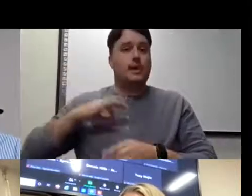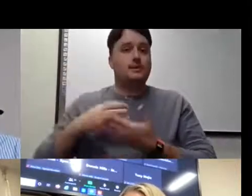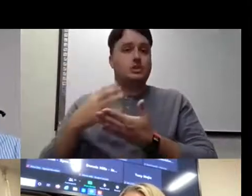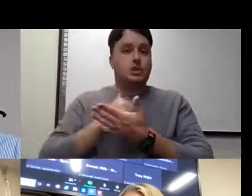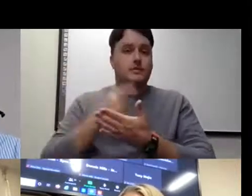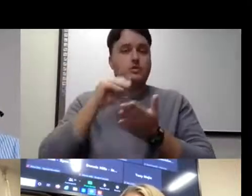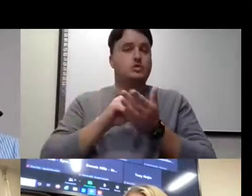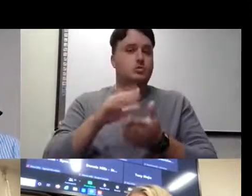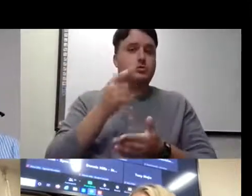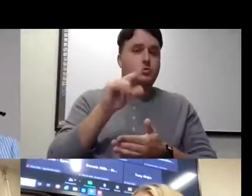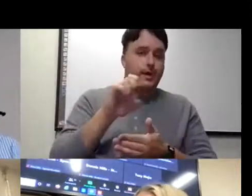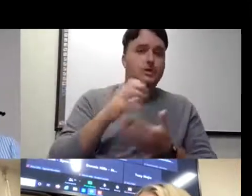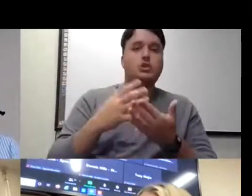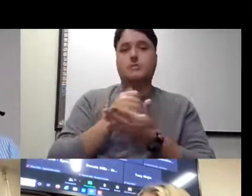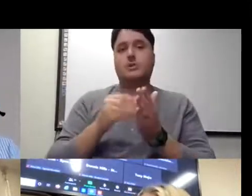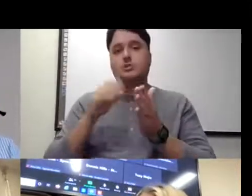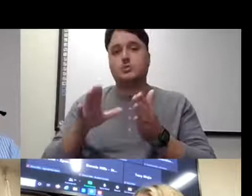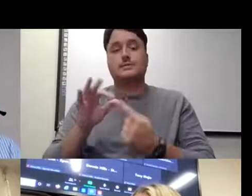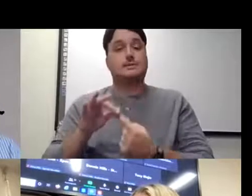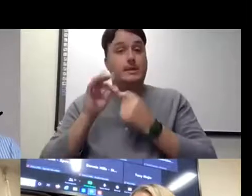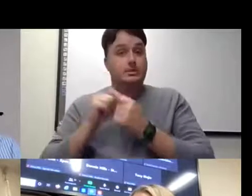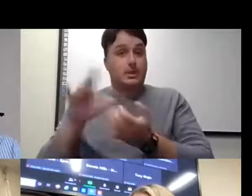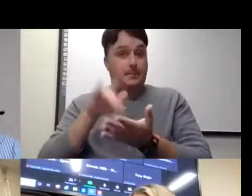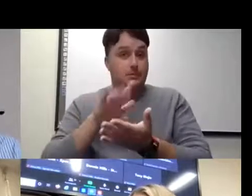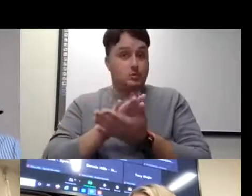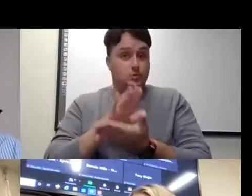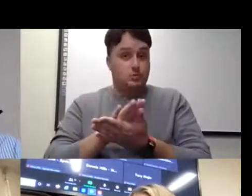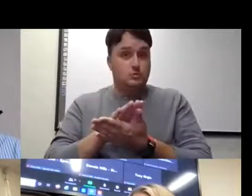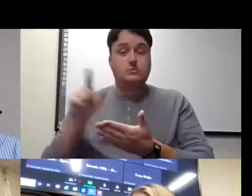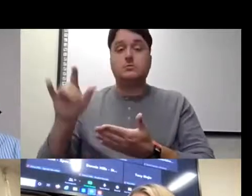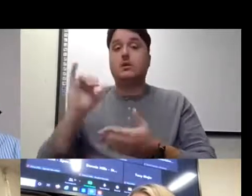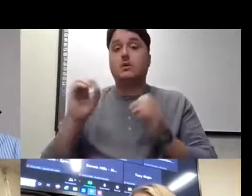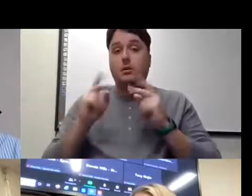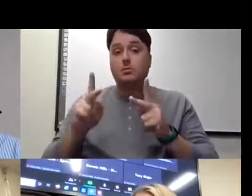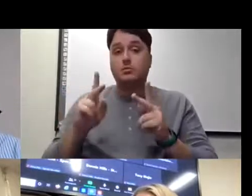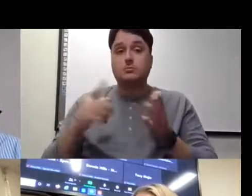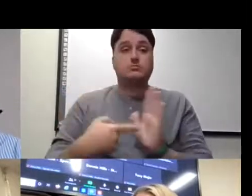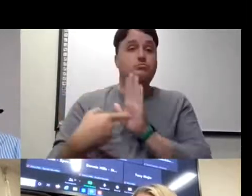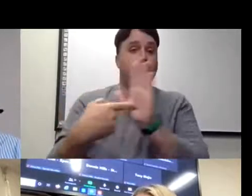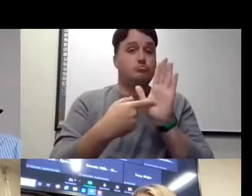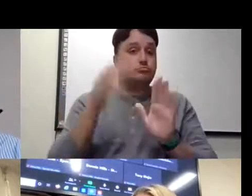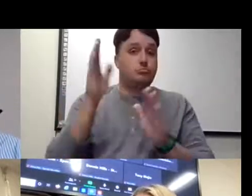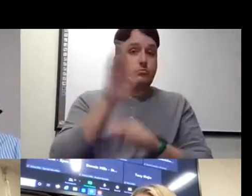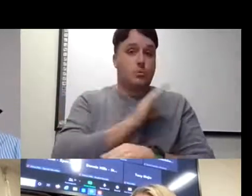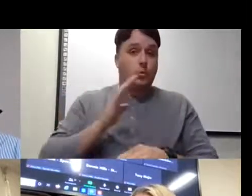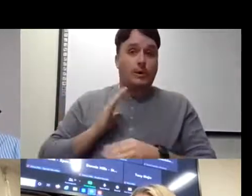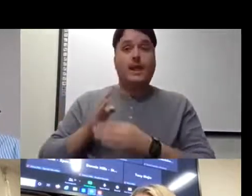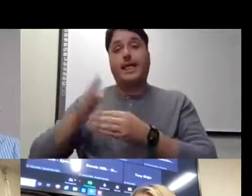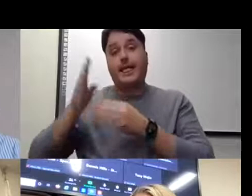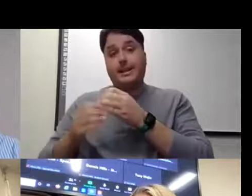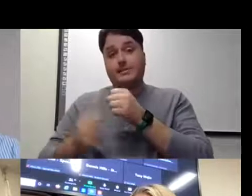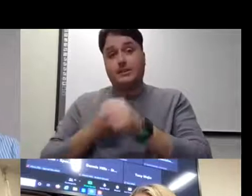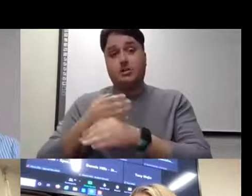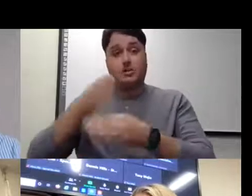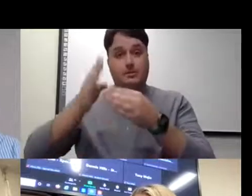students, grades earned by students, particularly in our middle schools. And it's an opportunity to present to the board end of year completion reports